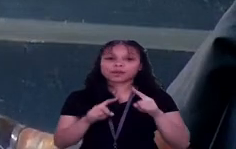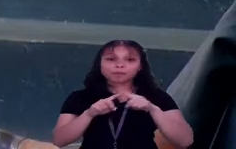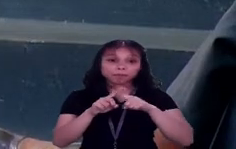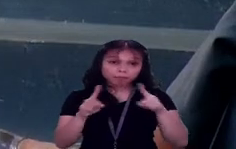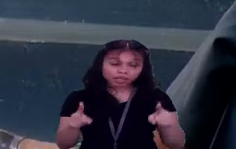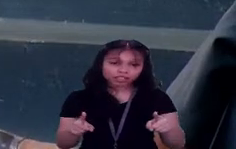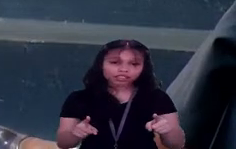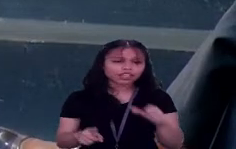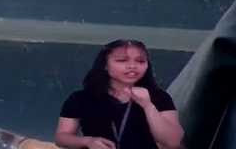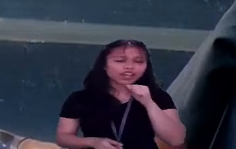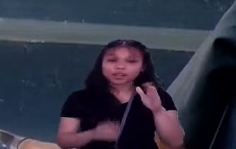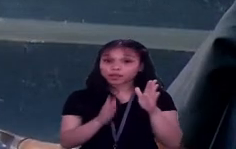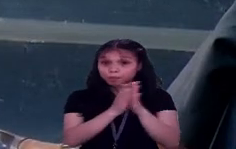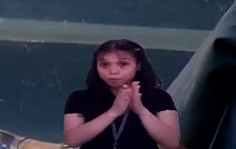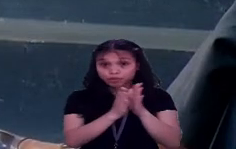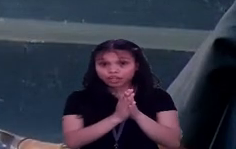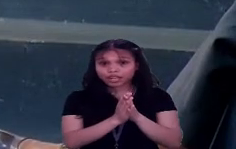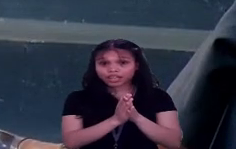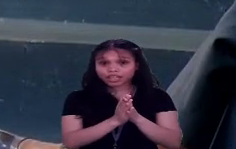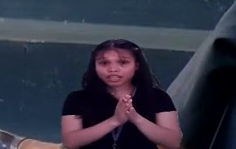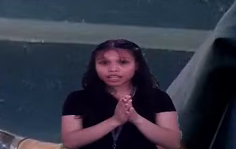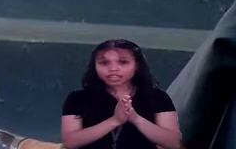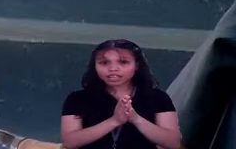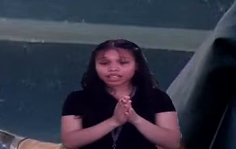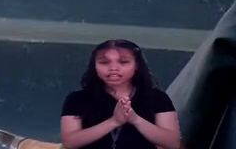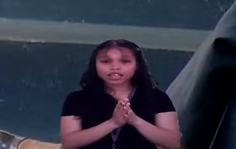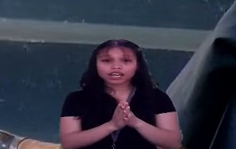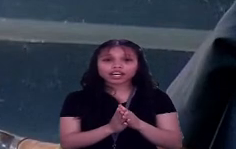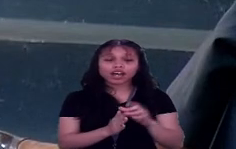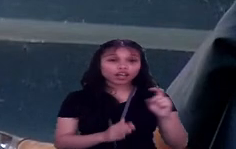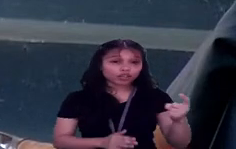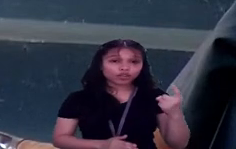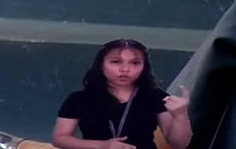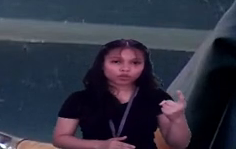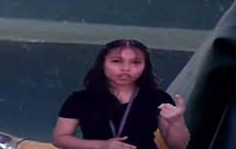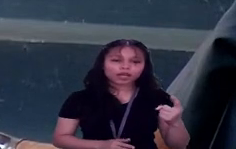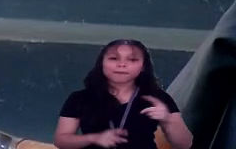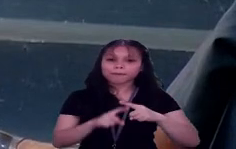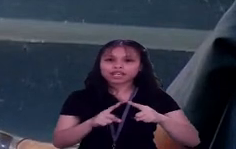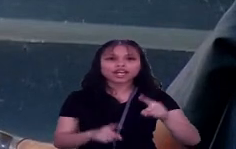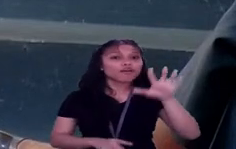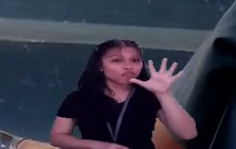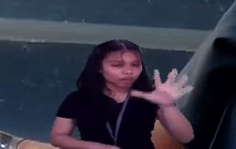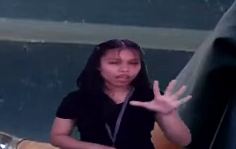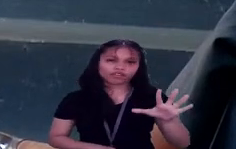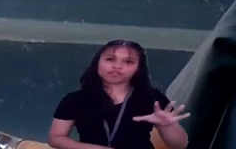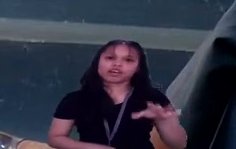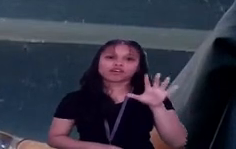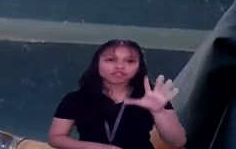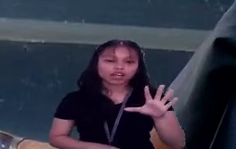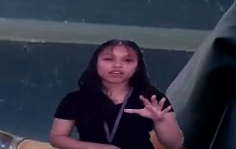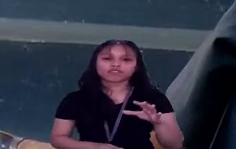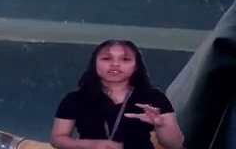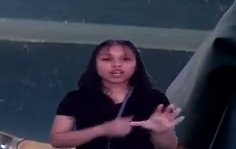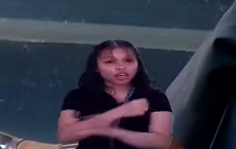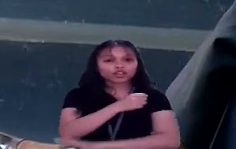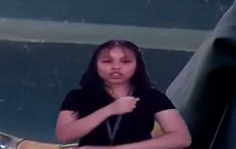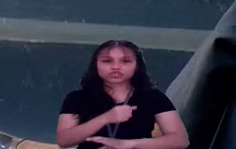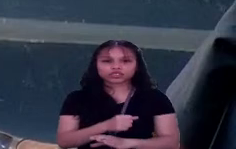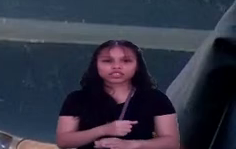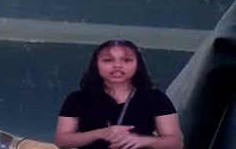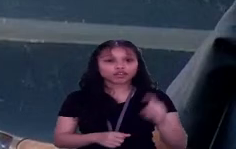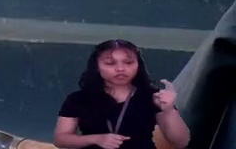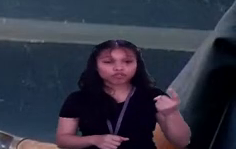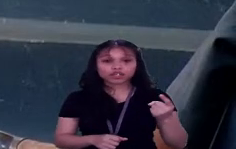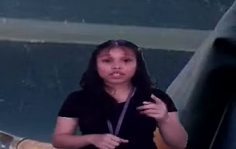even pray for it. I prayed for 5 specific fields. First, I prayed for the Philippines. Our heart's desires that the Philippines might be